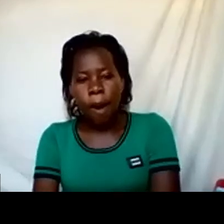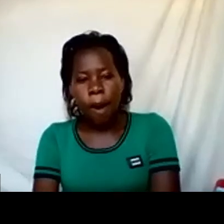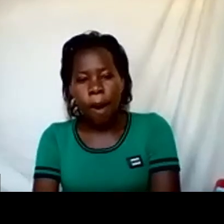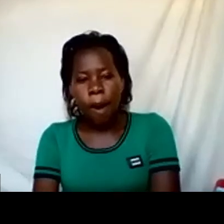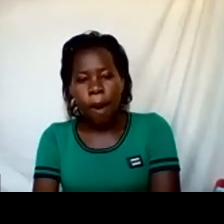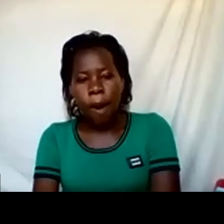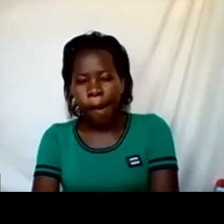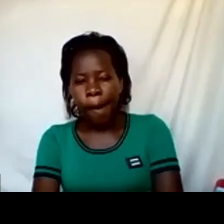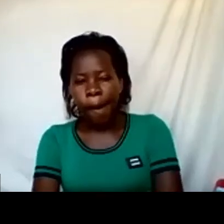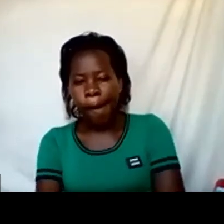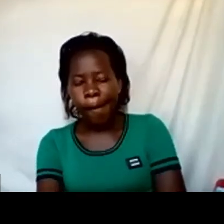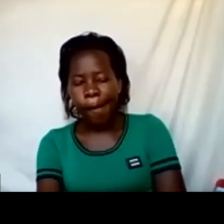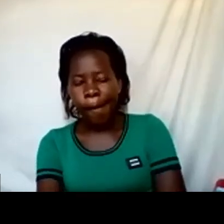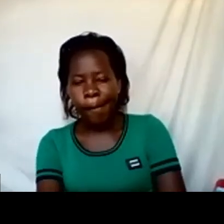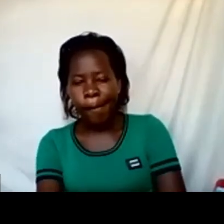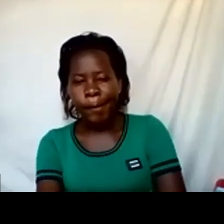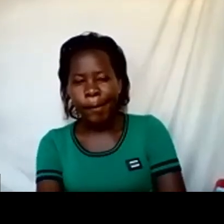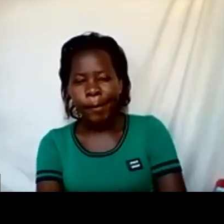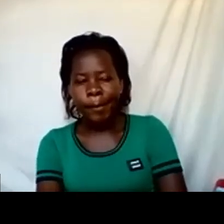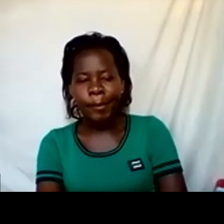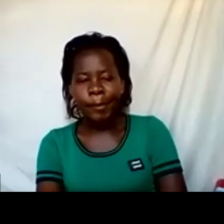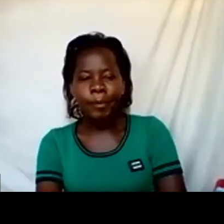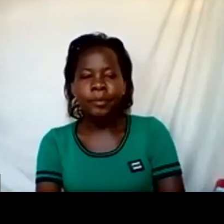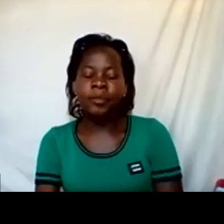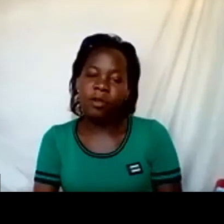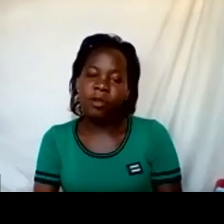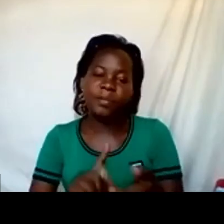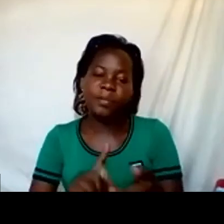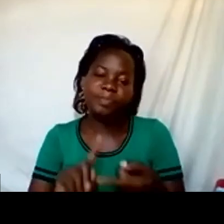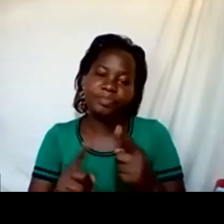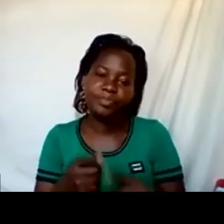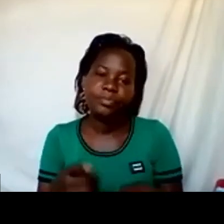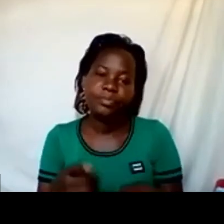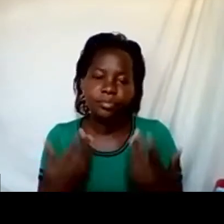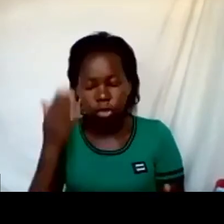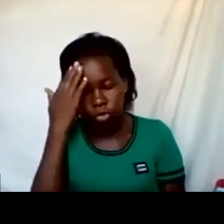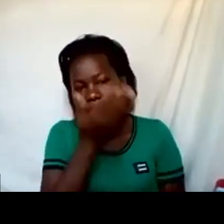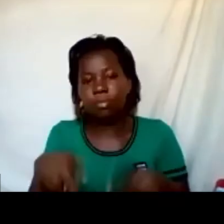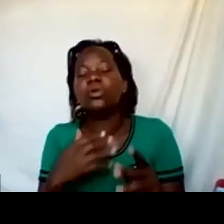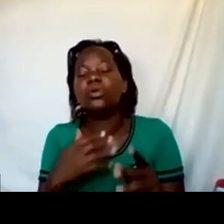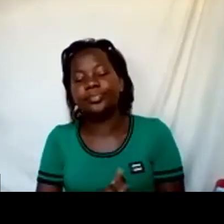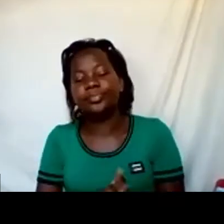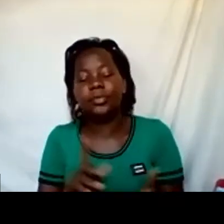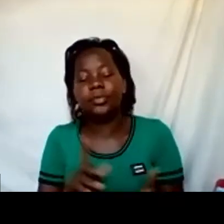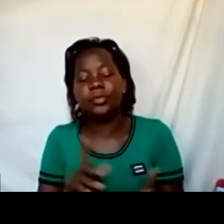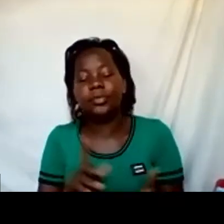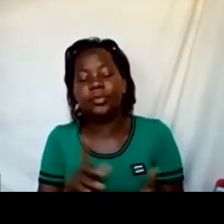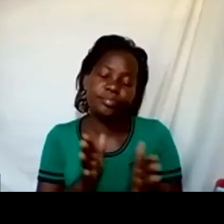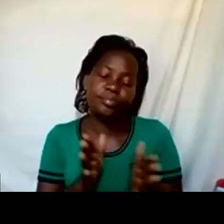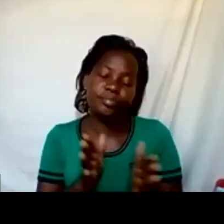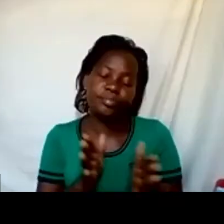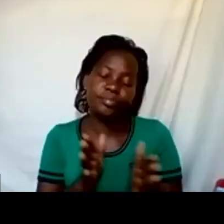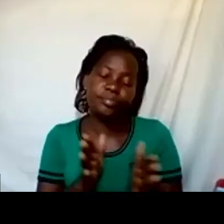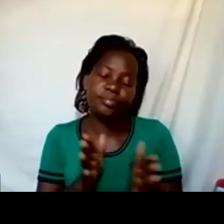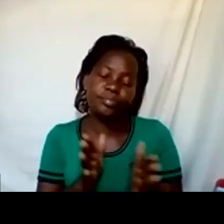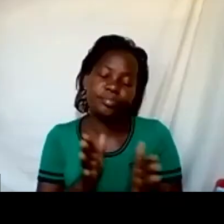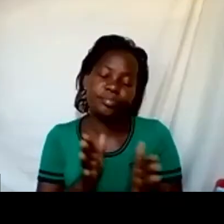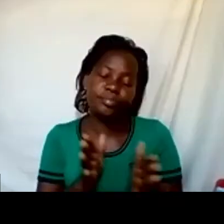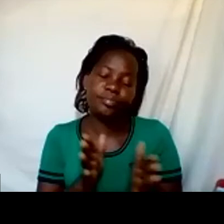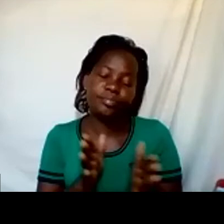like. Maybe you get someone who has tried your product and talk about it on social media. I could go on and on, but there are very many techniques that you can